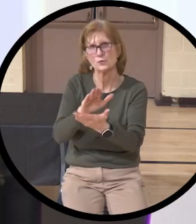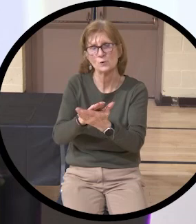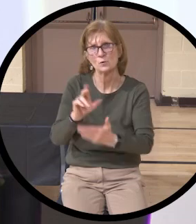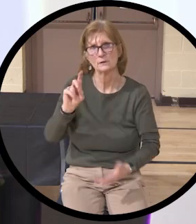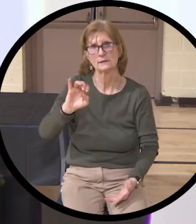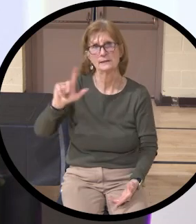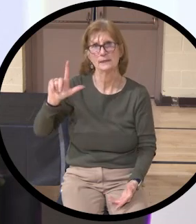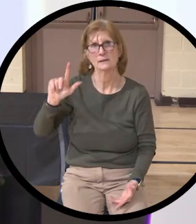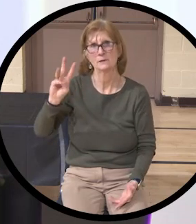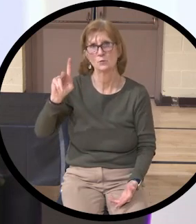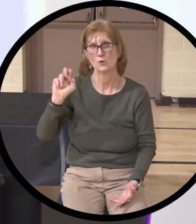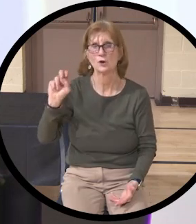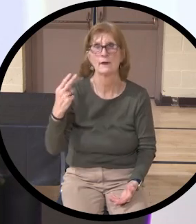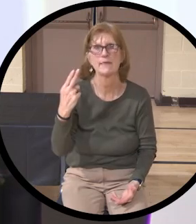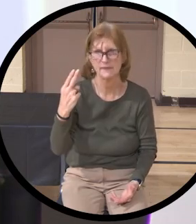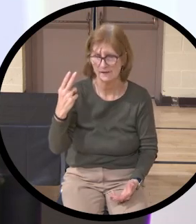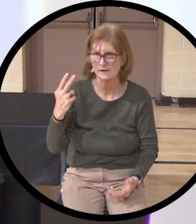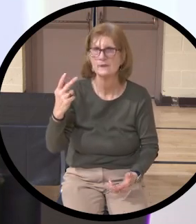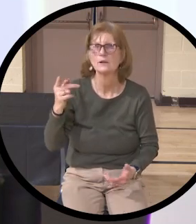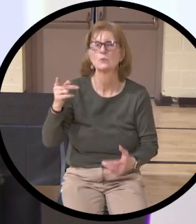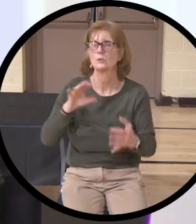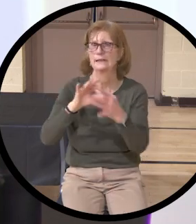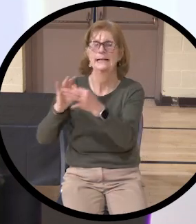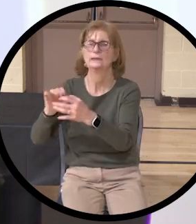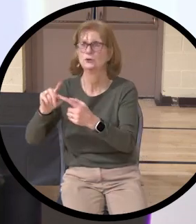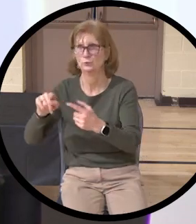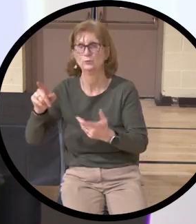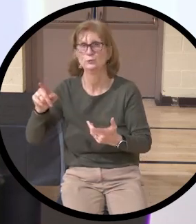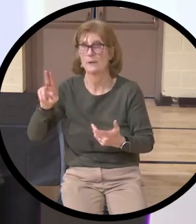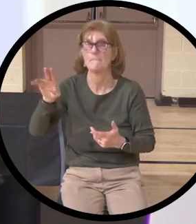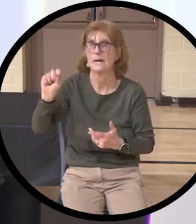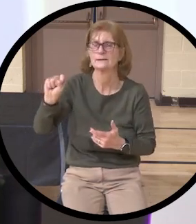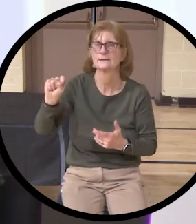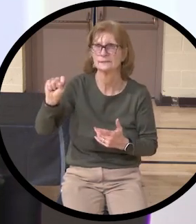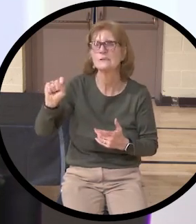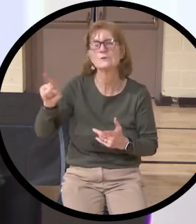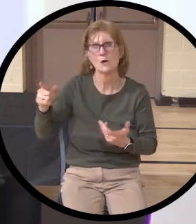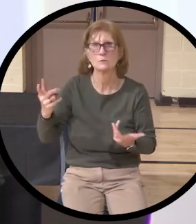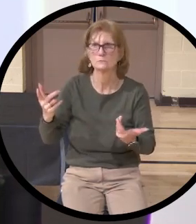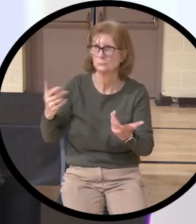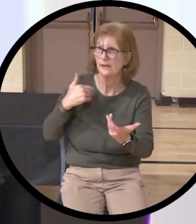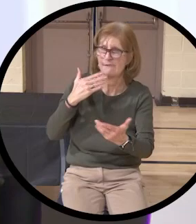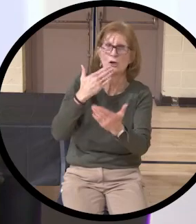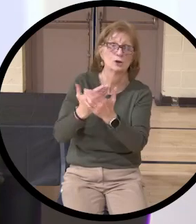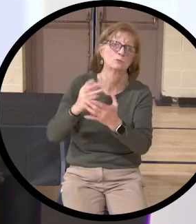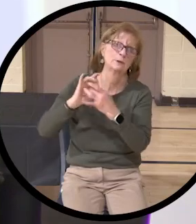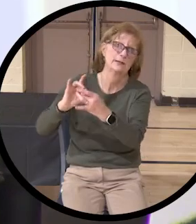to figure out some of the busing issues already. So we have a working relationship with the school that should help.